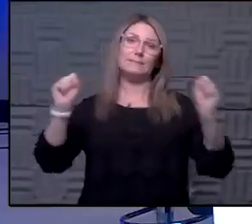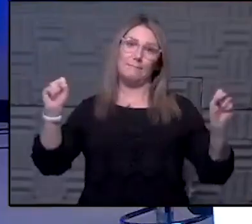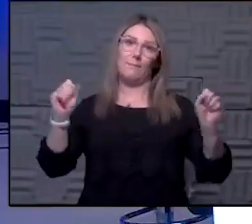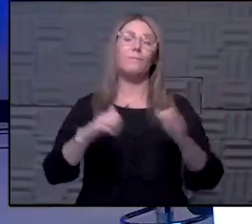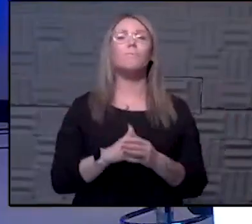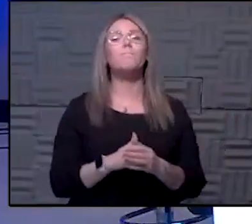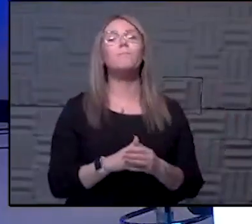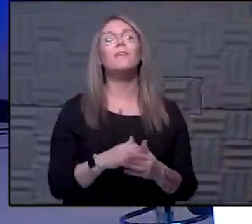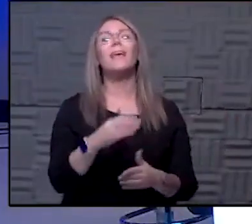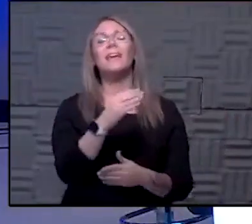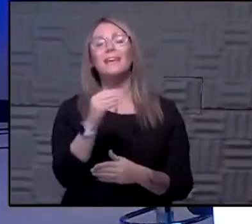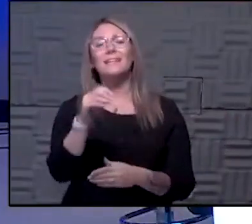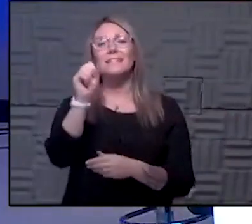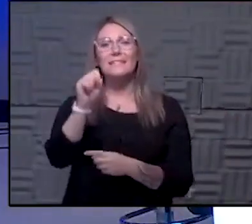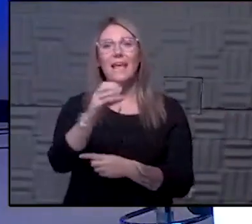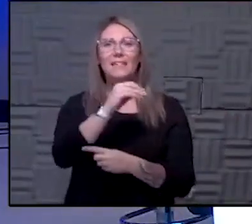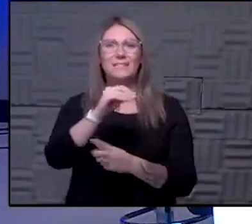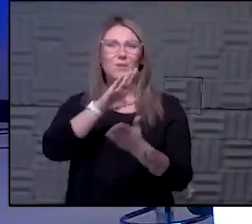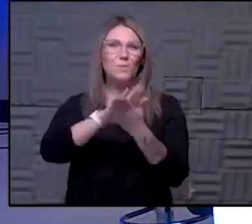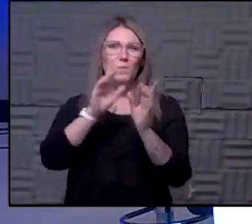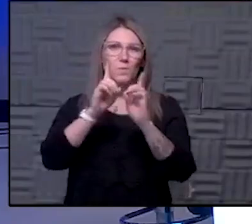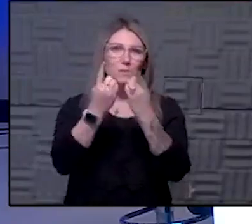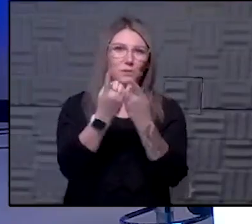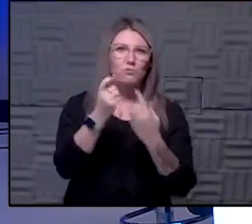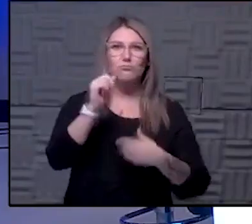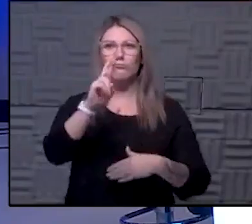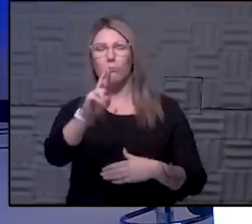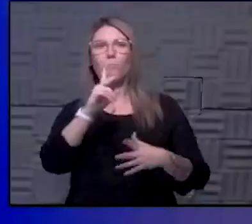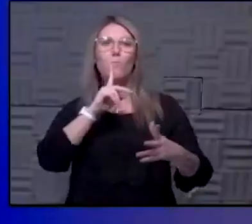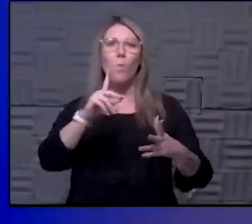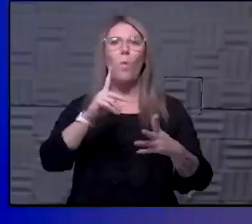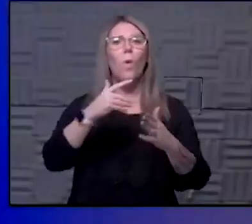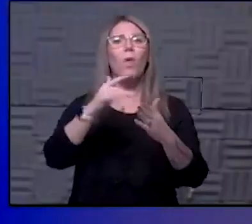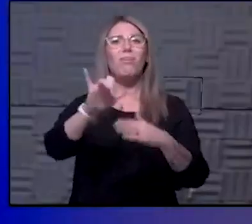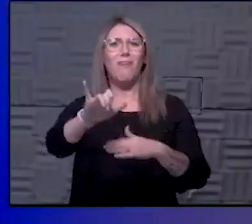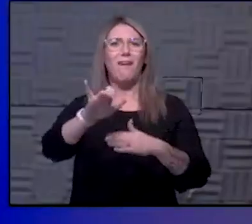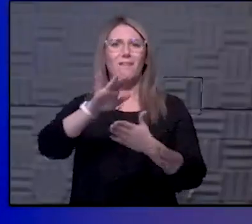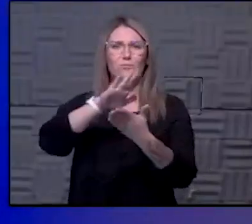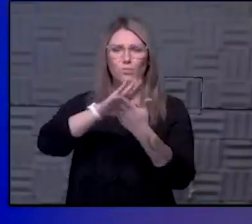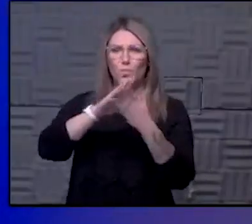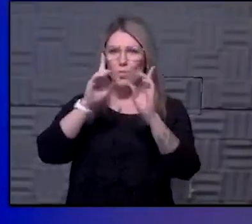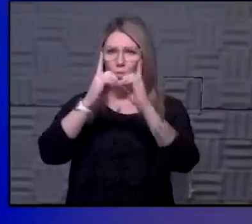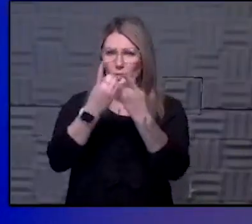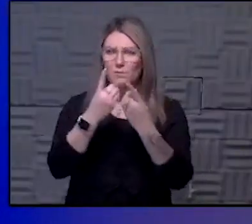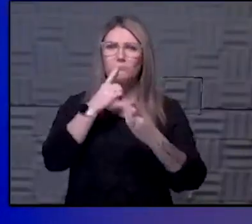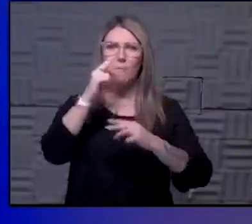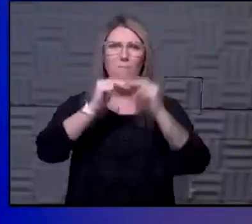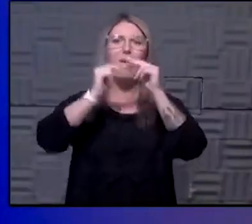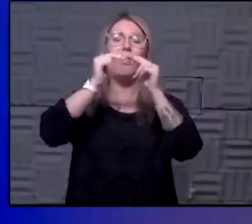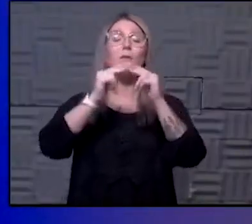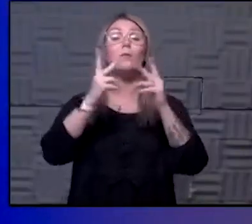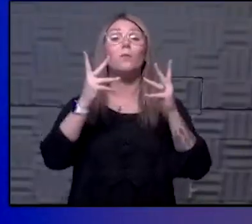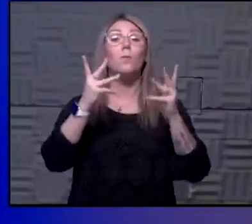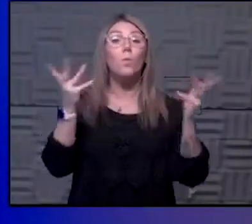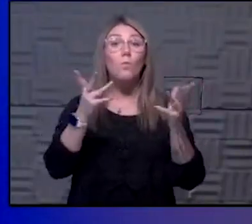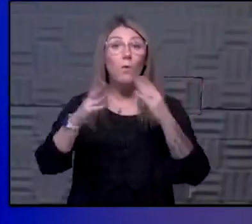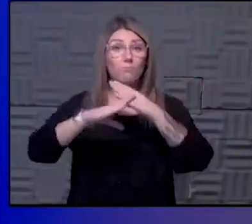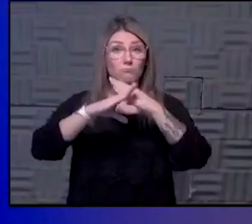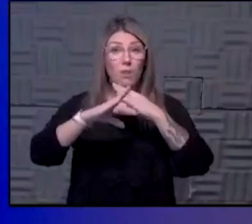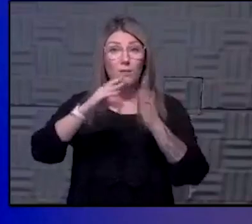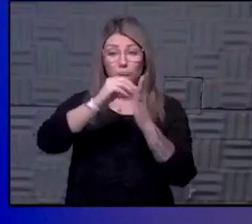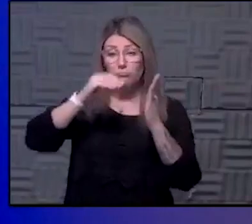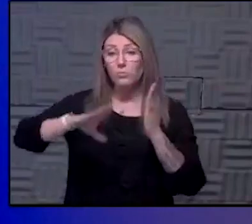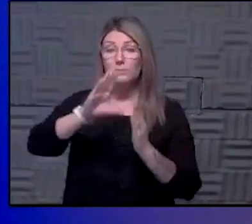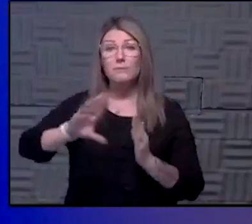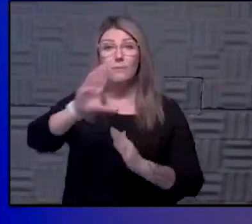on the institutional level or the school district or the building level, you know, the main things that we know that are going to protect students and their families,